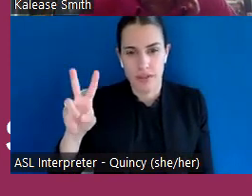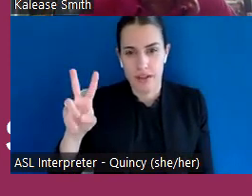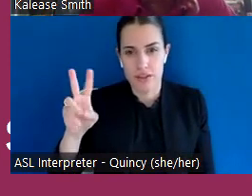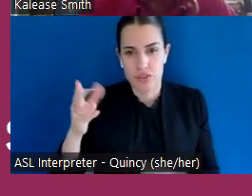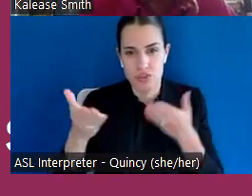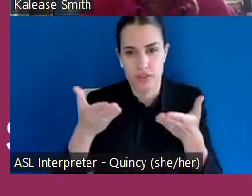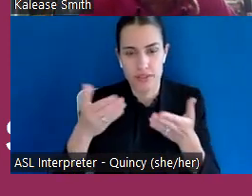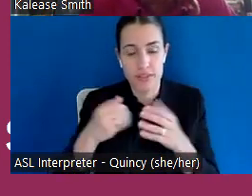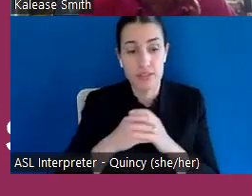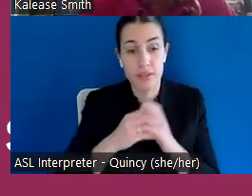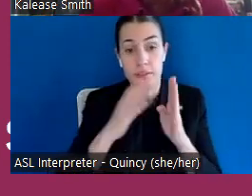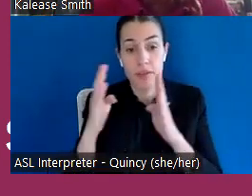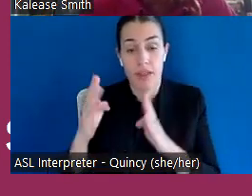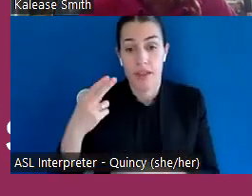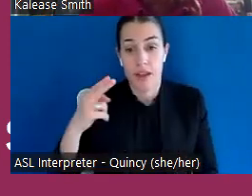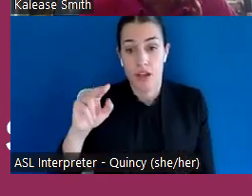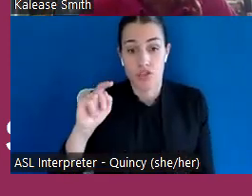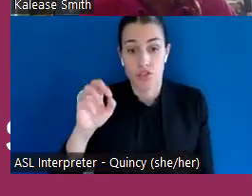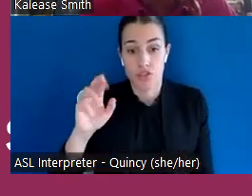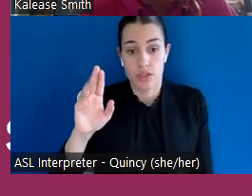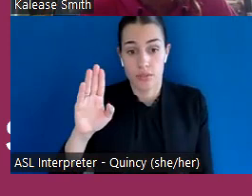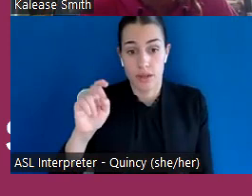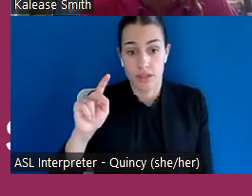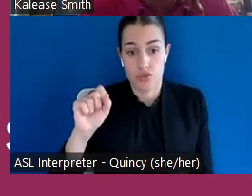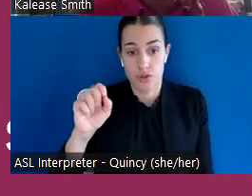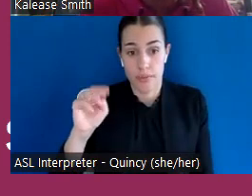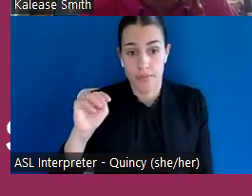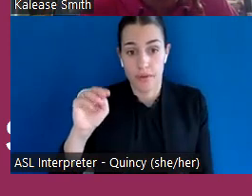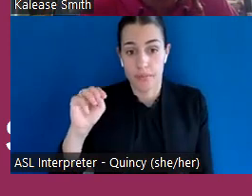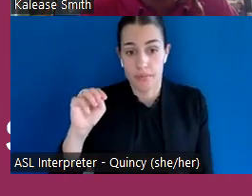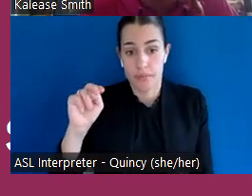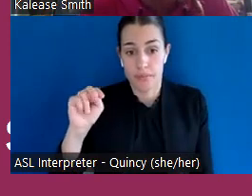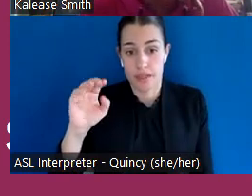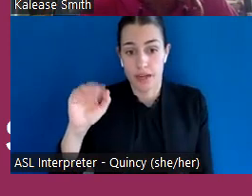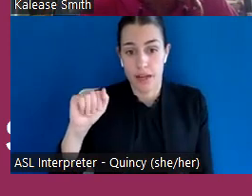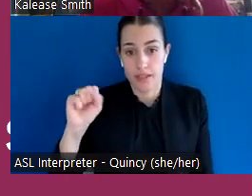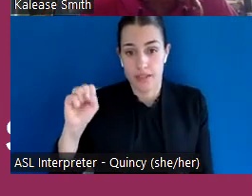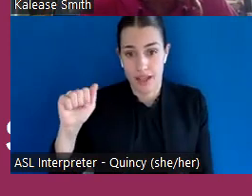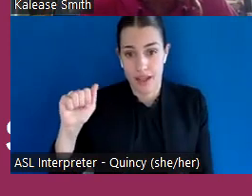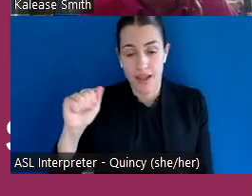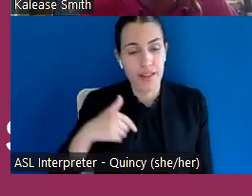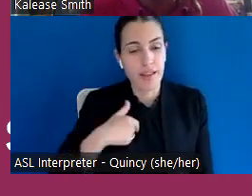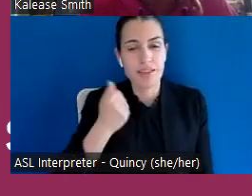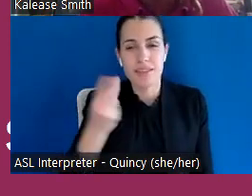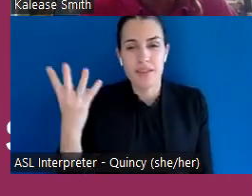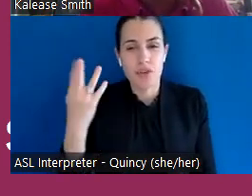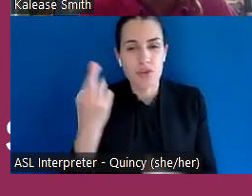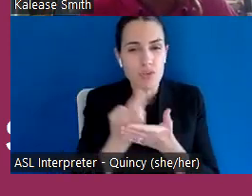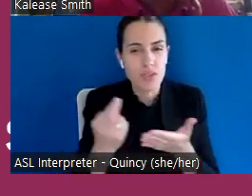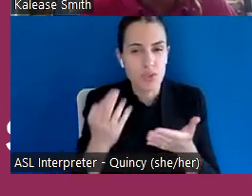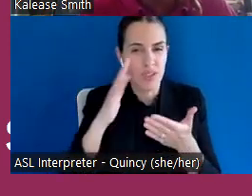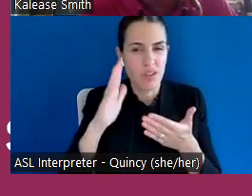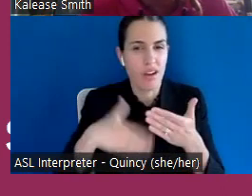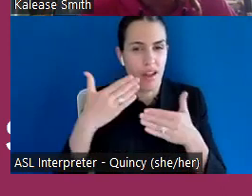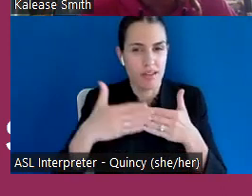Minnesota Coalition Against Sexual Assault, MN CASA. They have a Facebook, a Twitter, and as you know, they have plenty of resources, which I'm going to get into in the next slide as